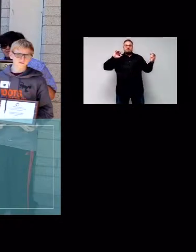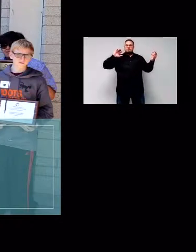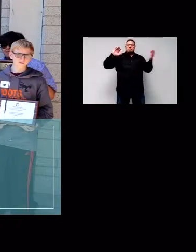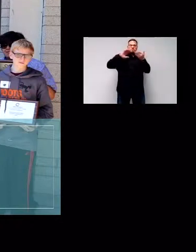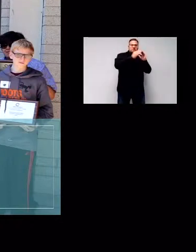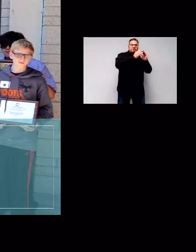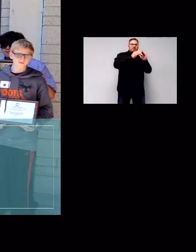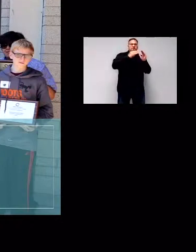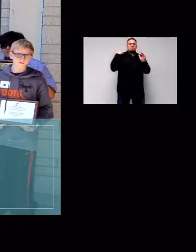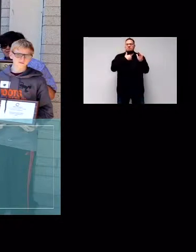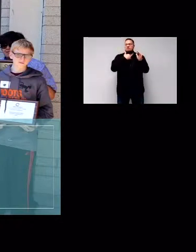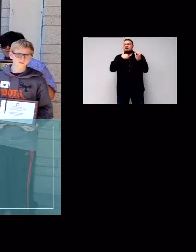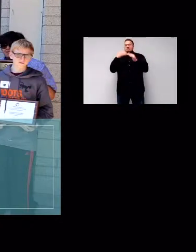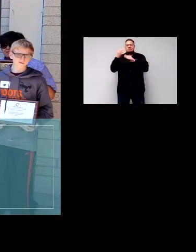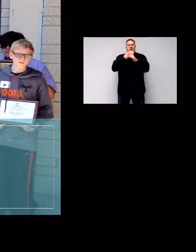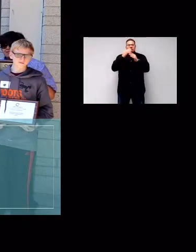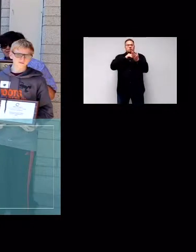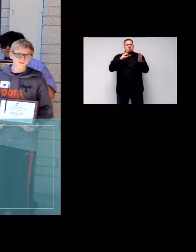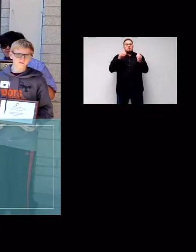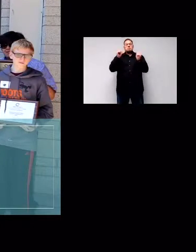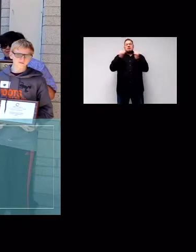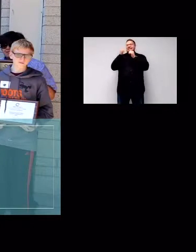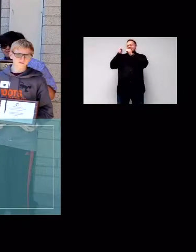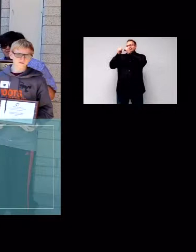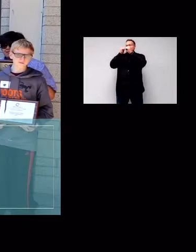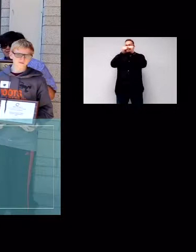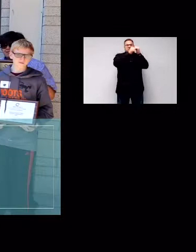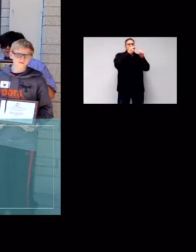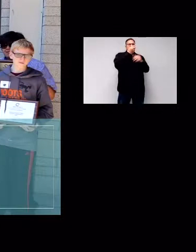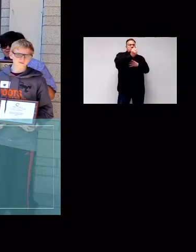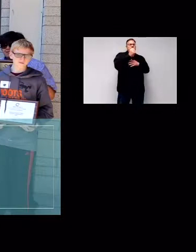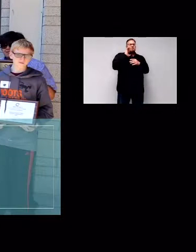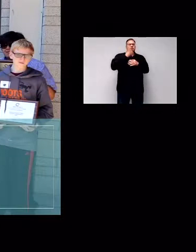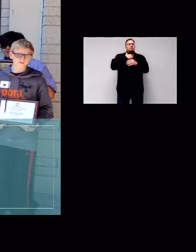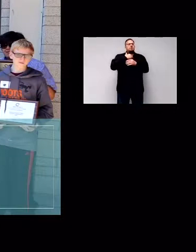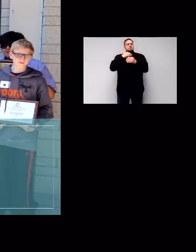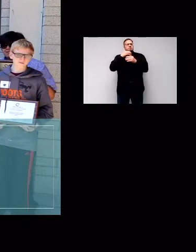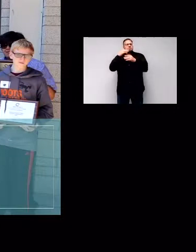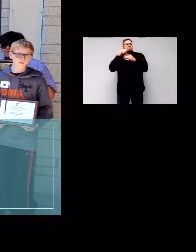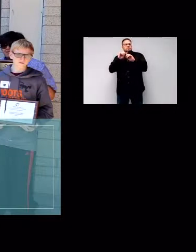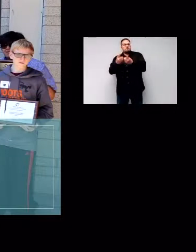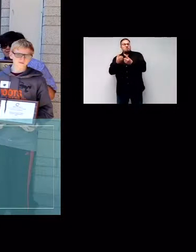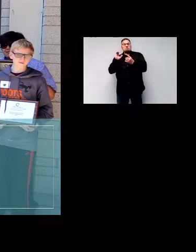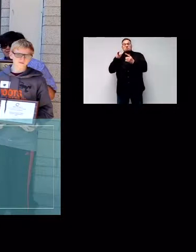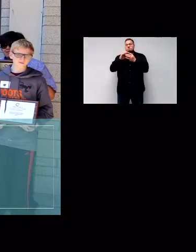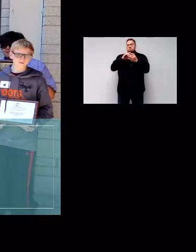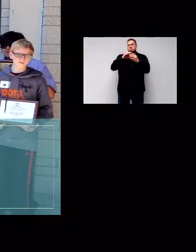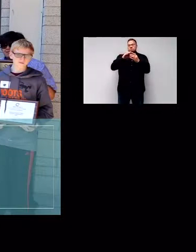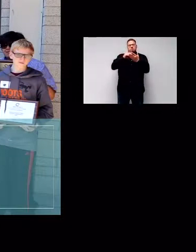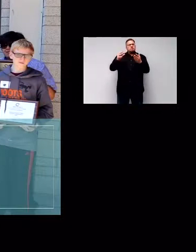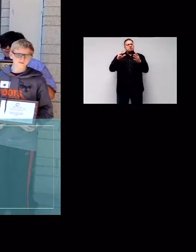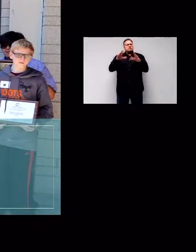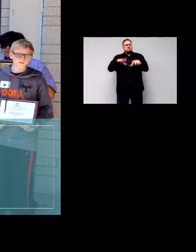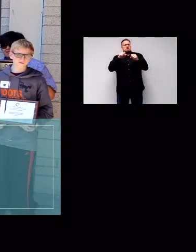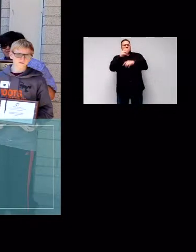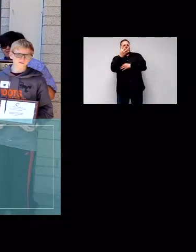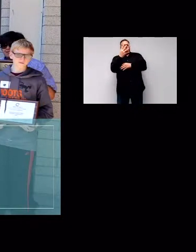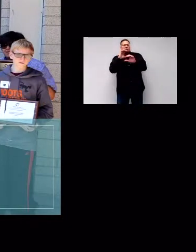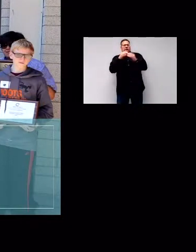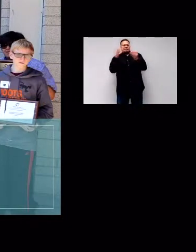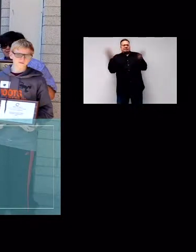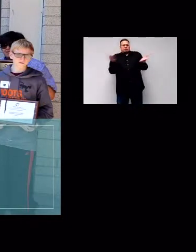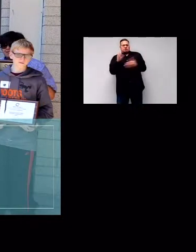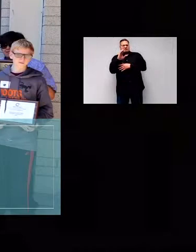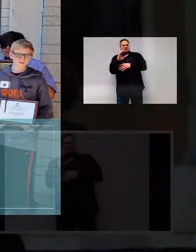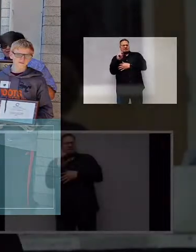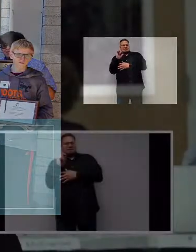share students with each of the high schools in our district. So while students in our program take four classes here at CTEC, they